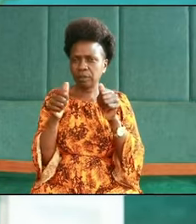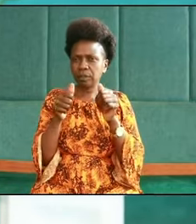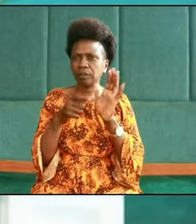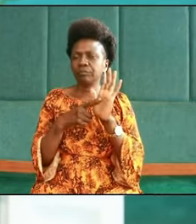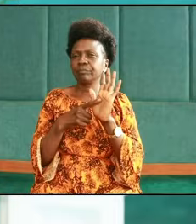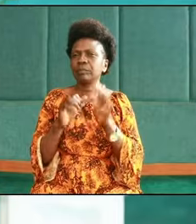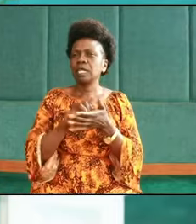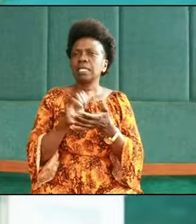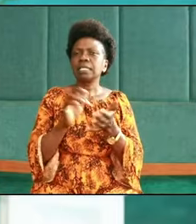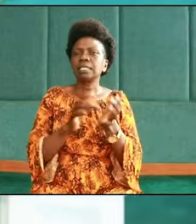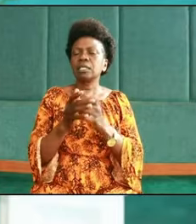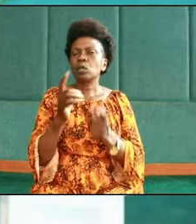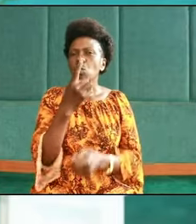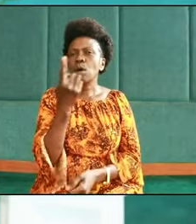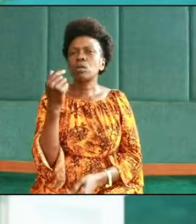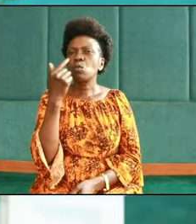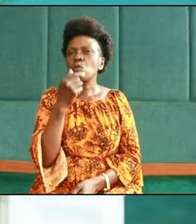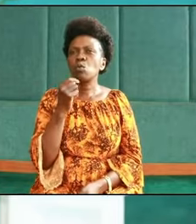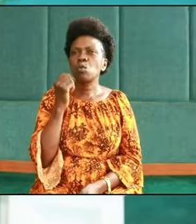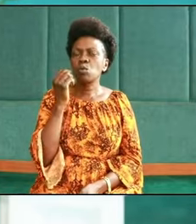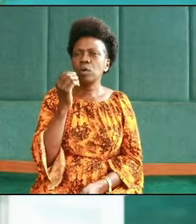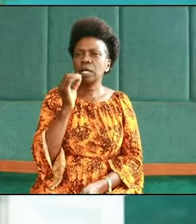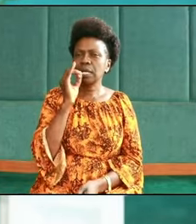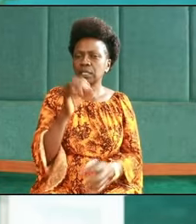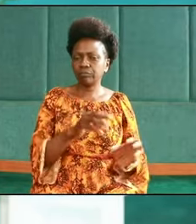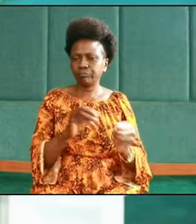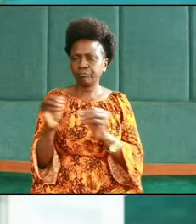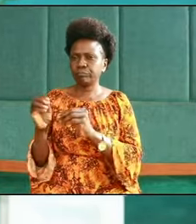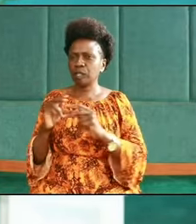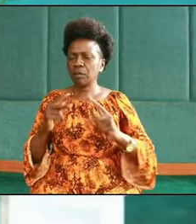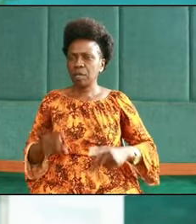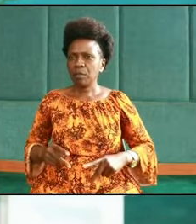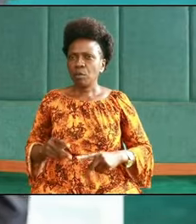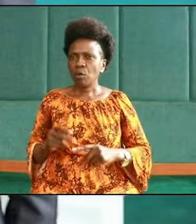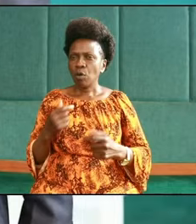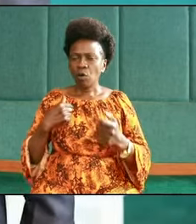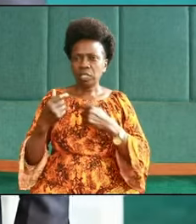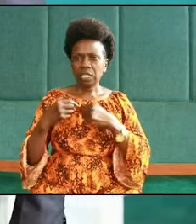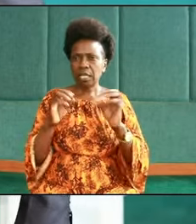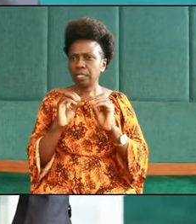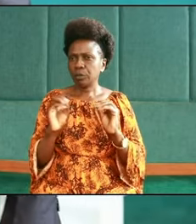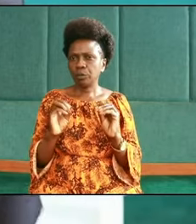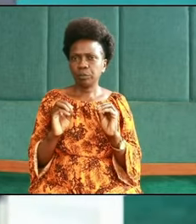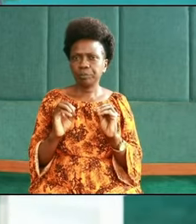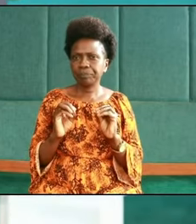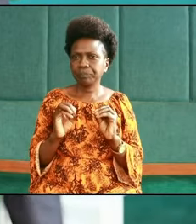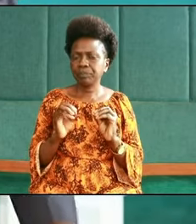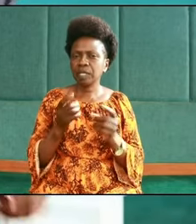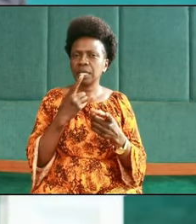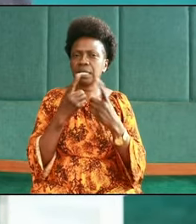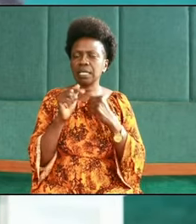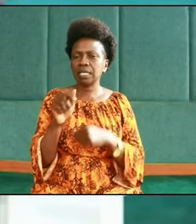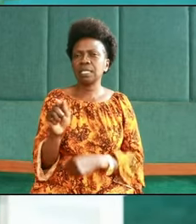implied that Jesus is the one who is removed and people do not consider. He